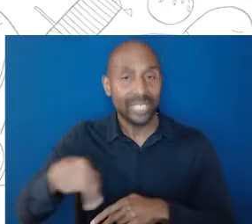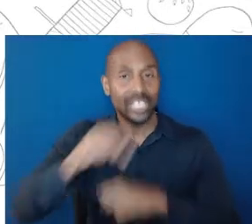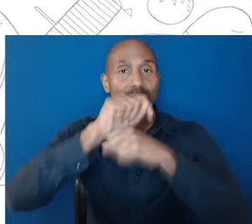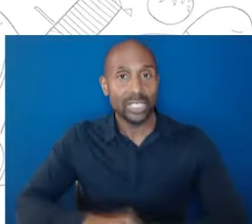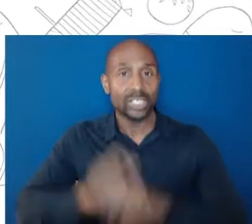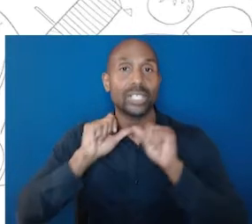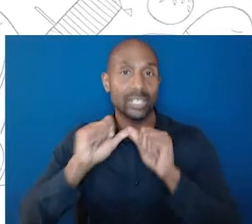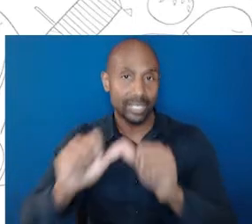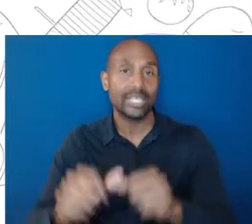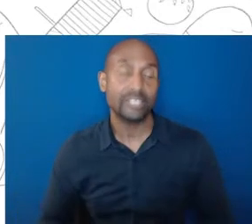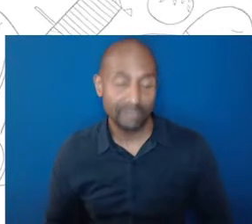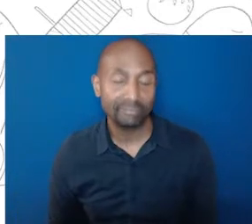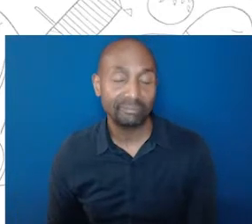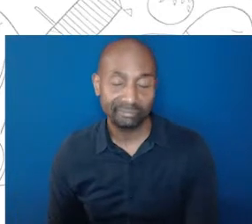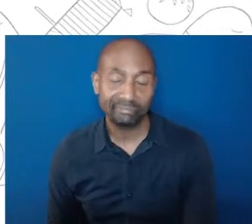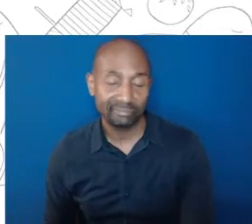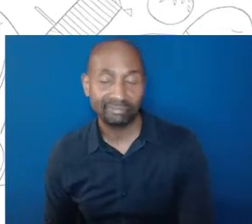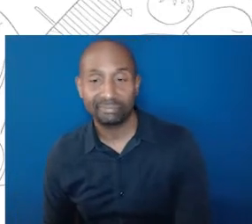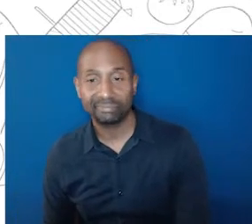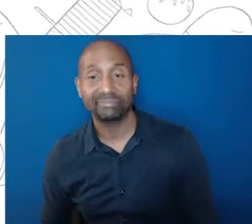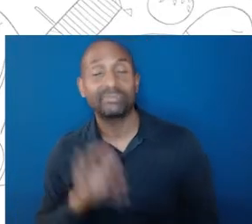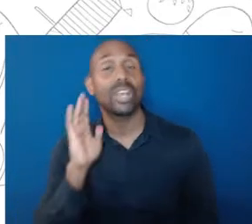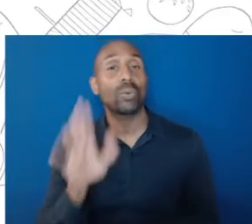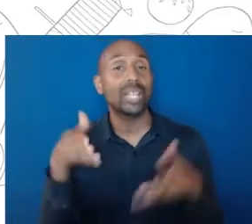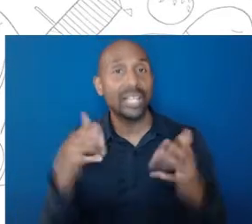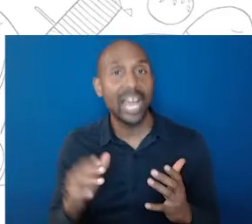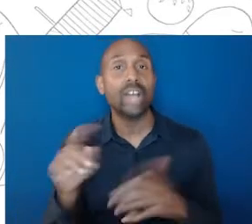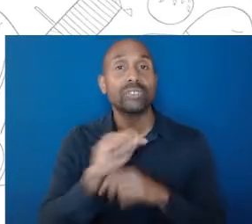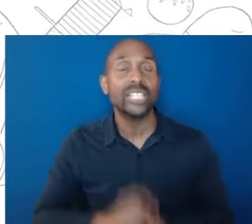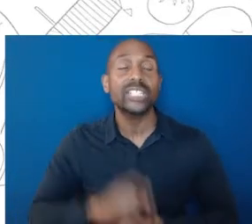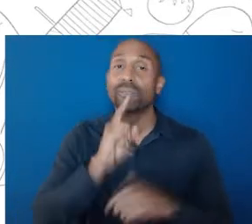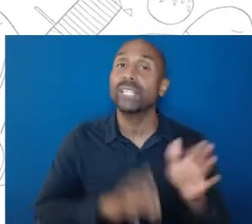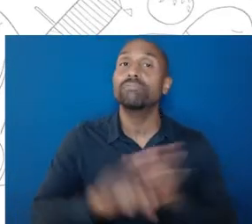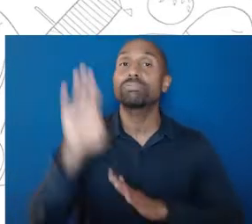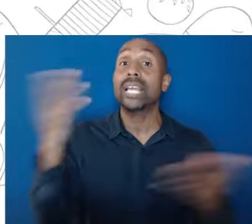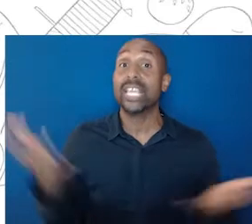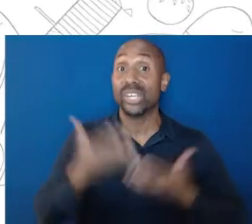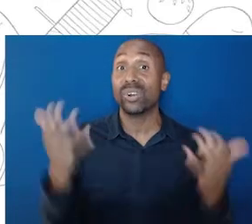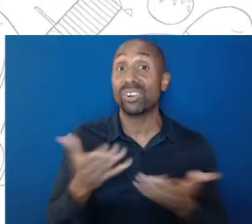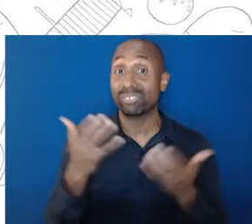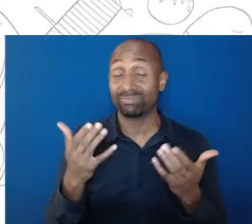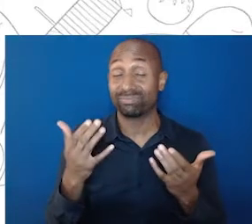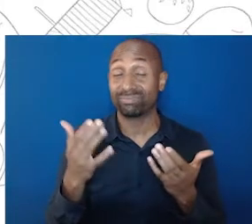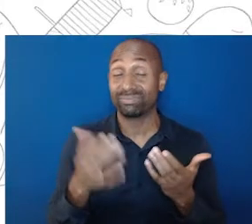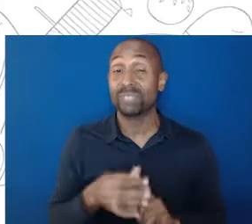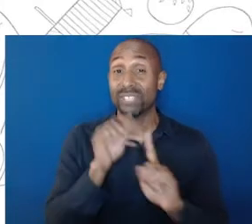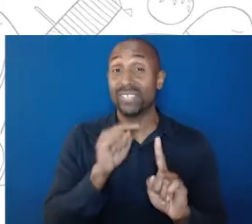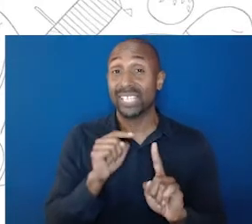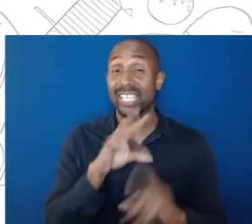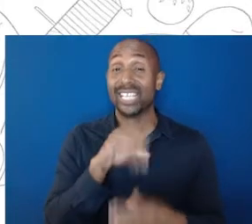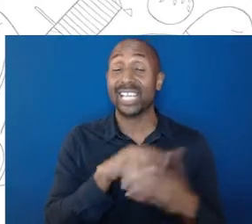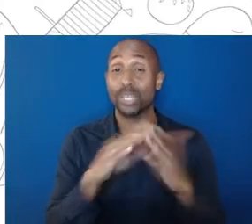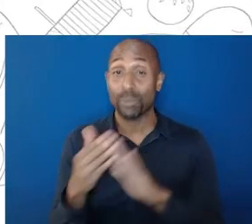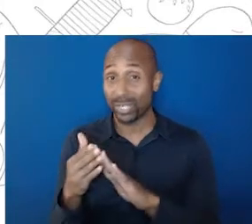tradition alive, which will enable it to flourish here, particularly